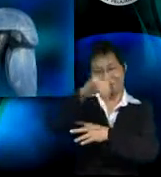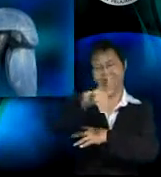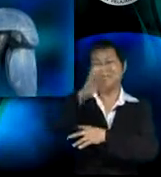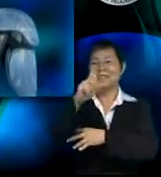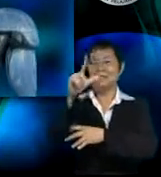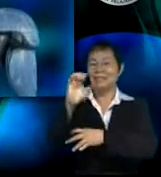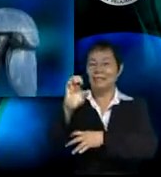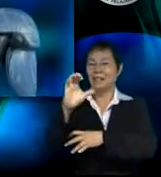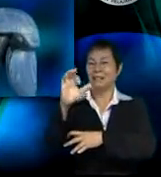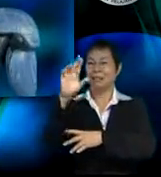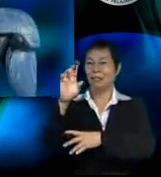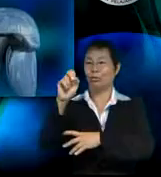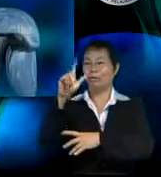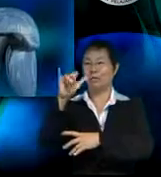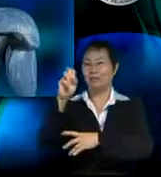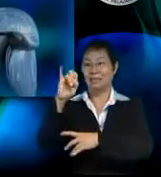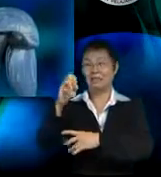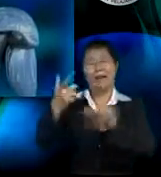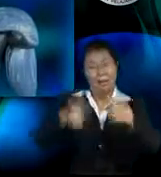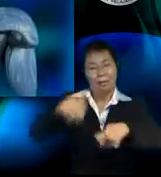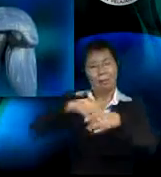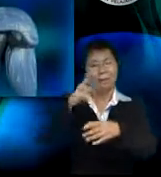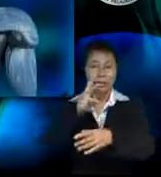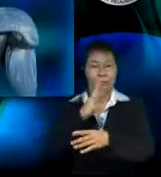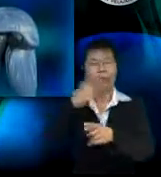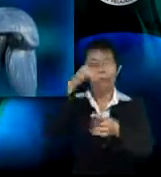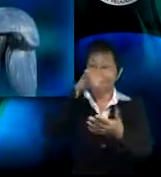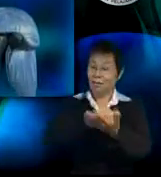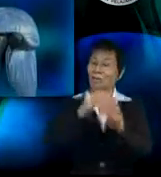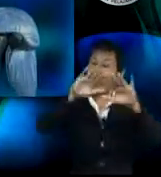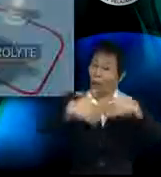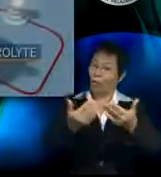can only happen in liquids. Here's how it works.